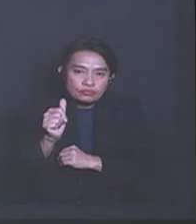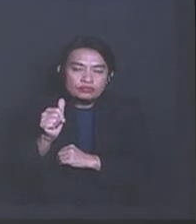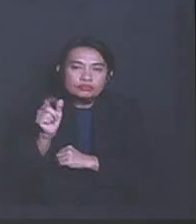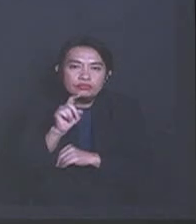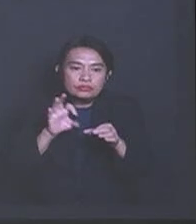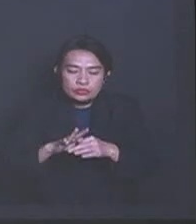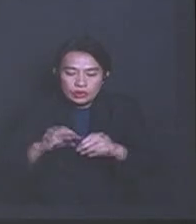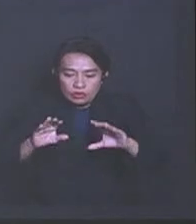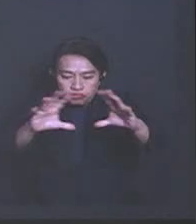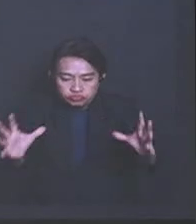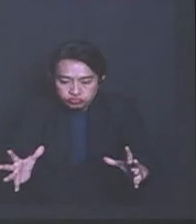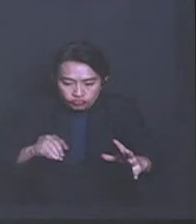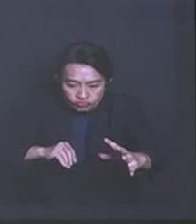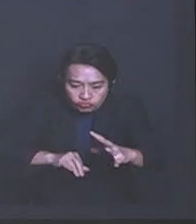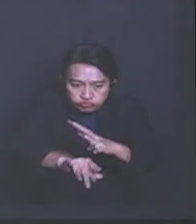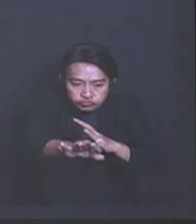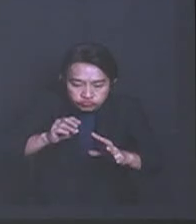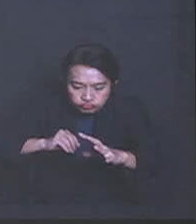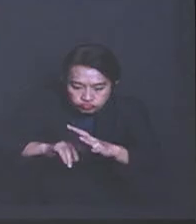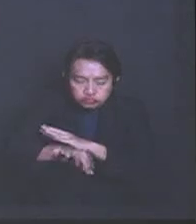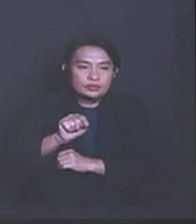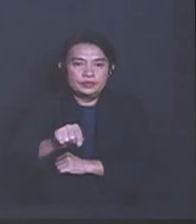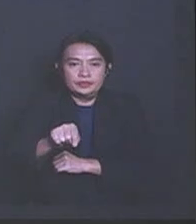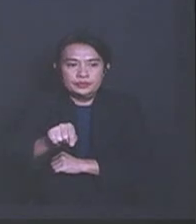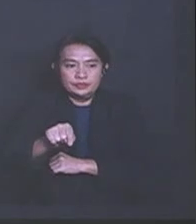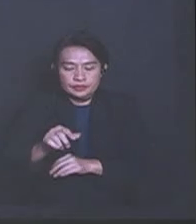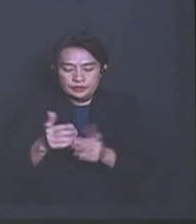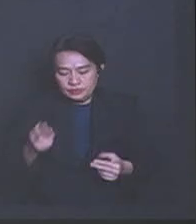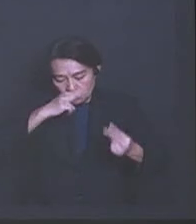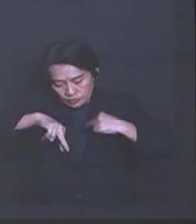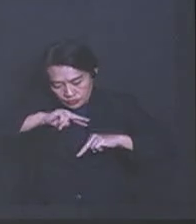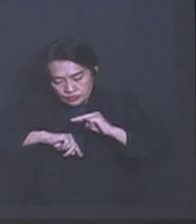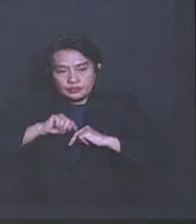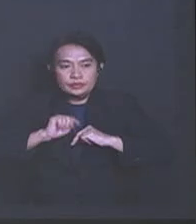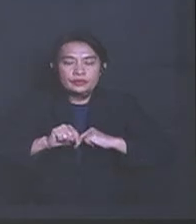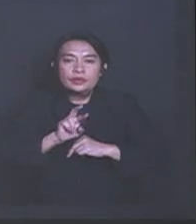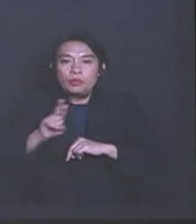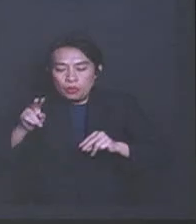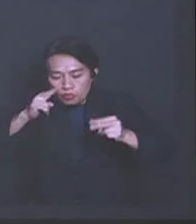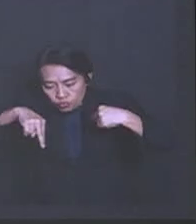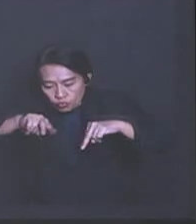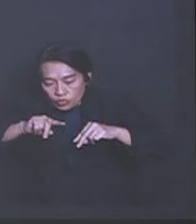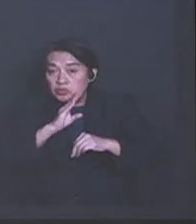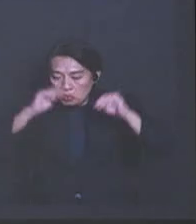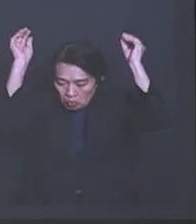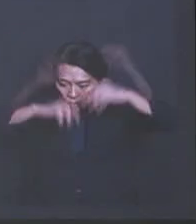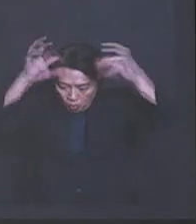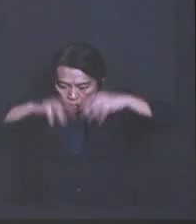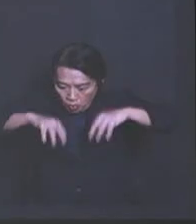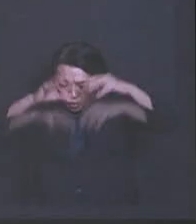a monitoring system that we can check whenever it's rain. We ensure that the entire picture is good.